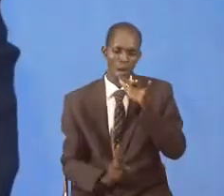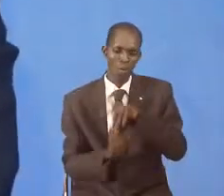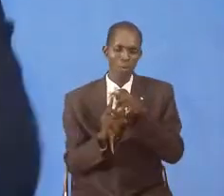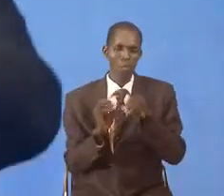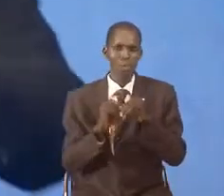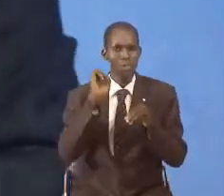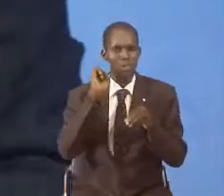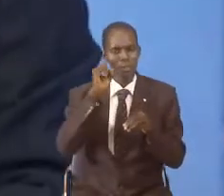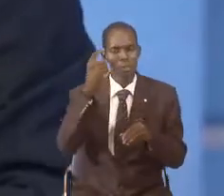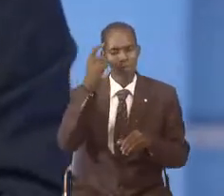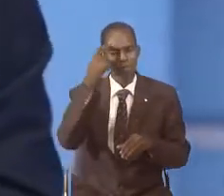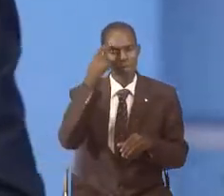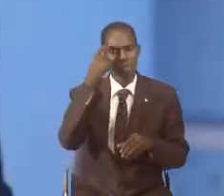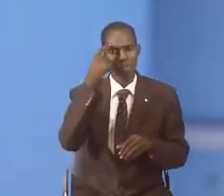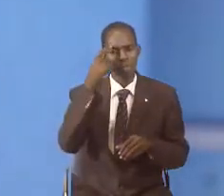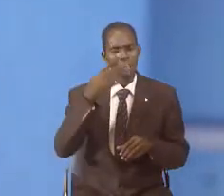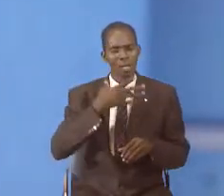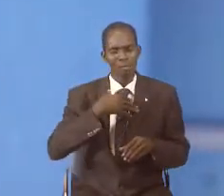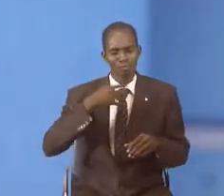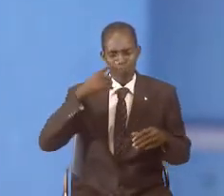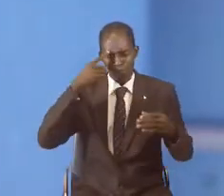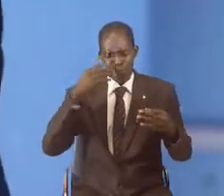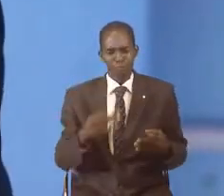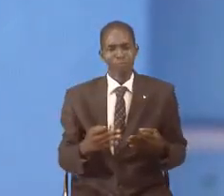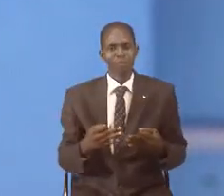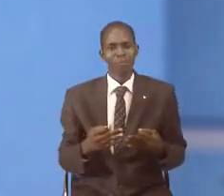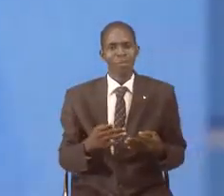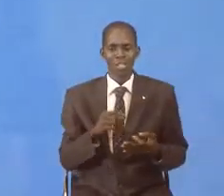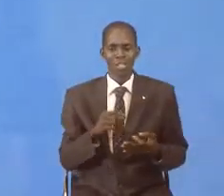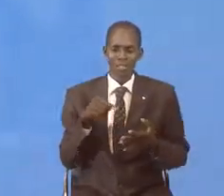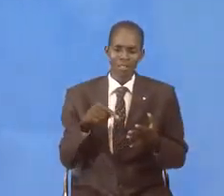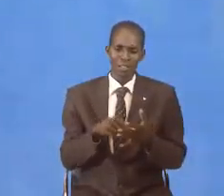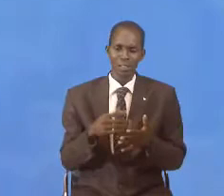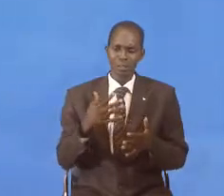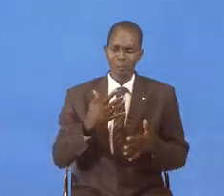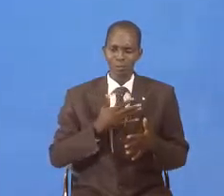glory of God. But something came to his mind. He said,